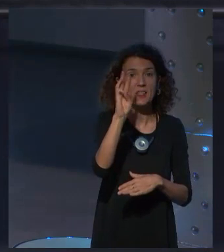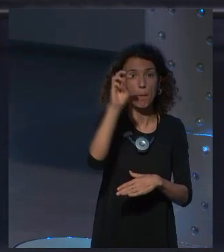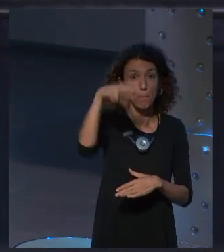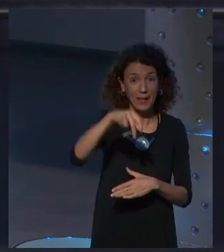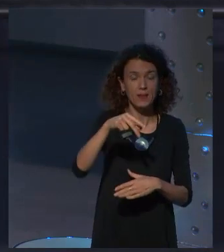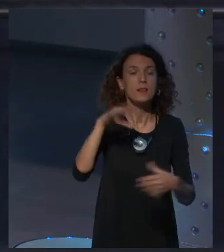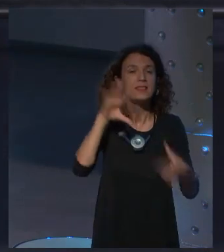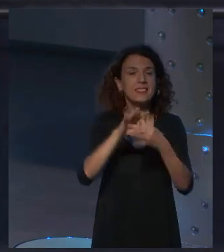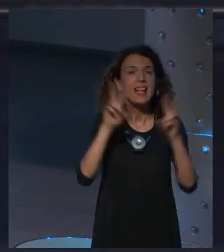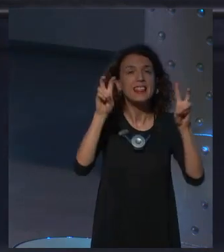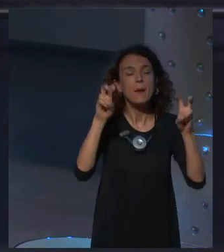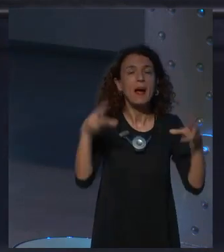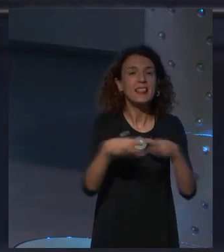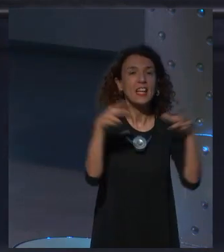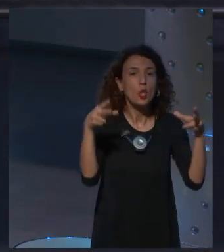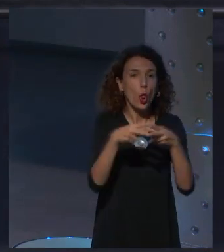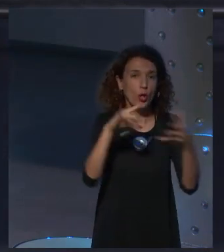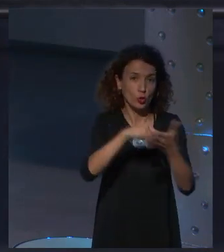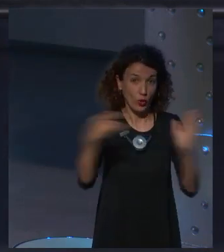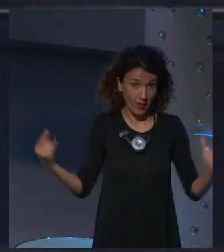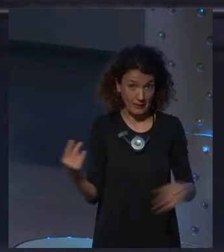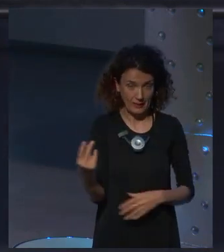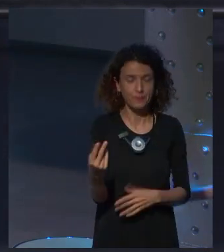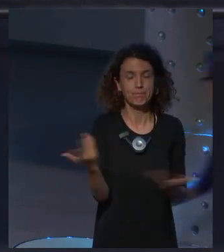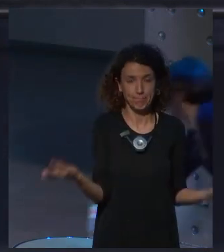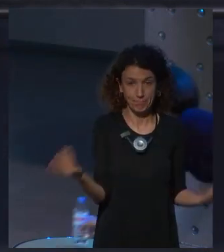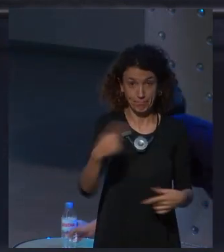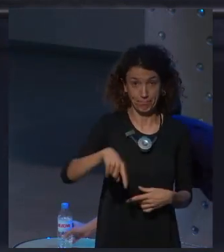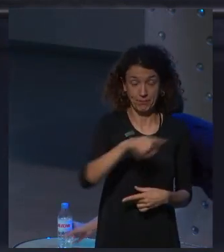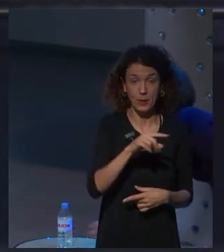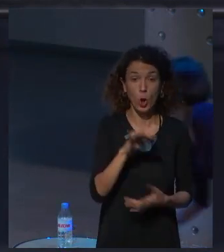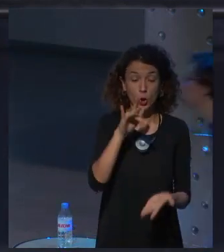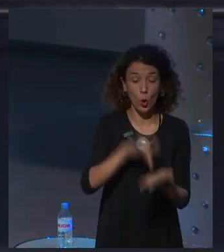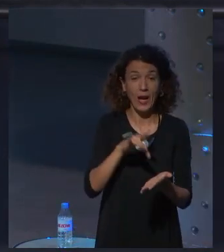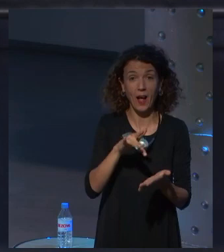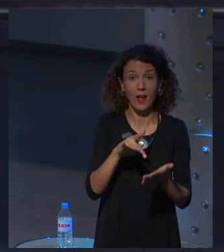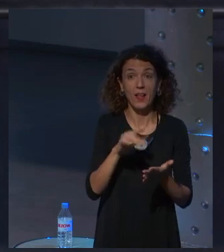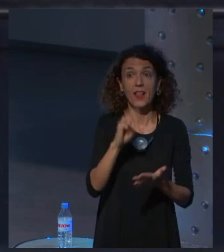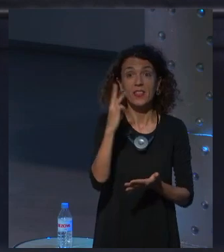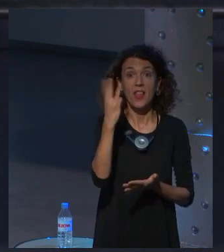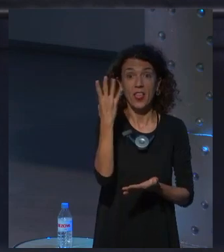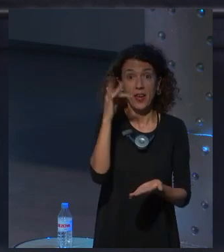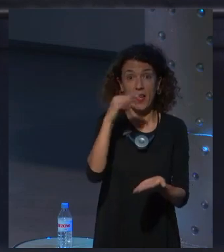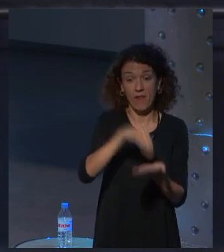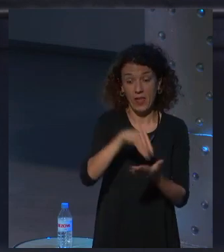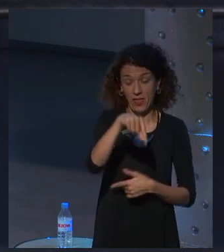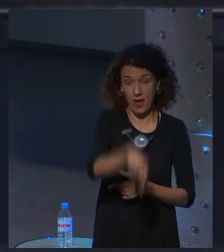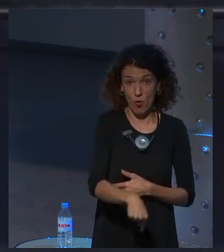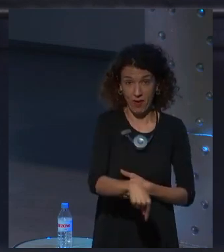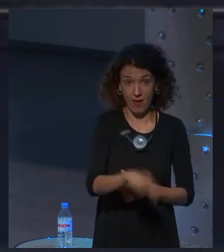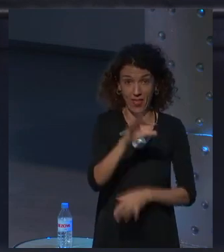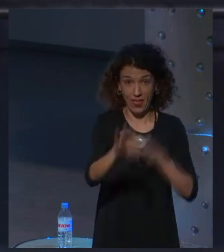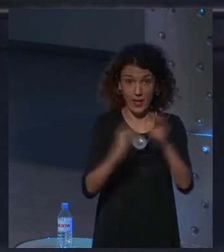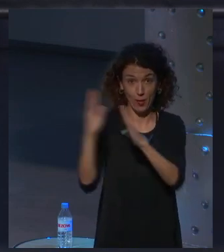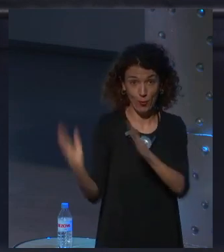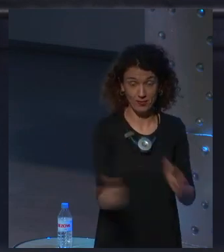together with the Aspen Institute about technology and society. This is our third session in this